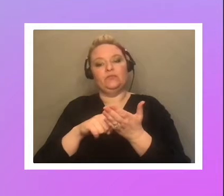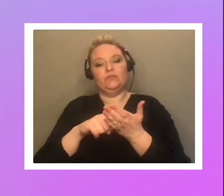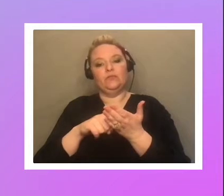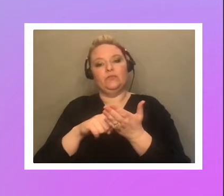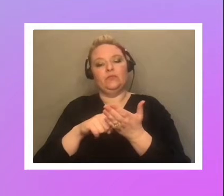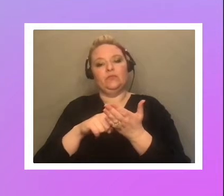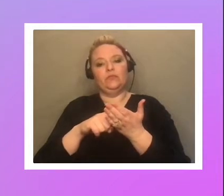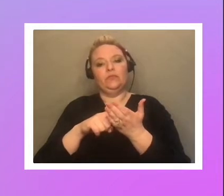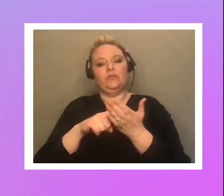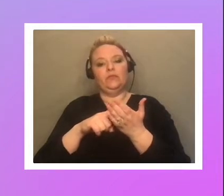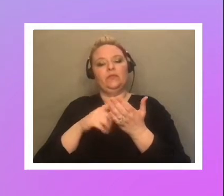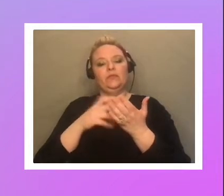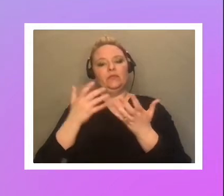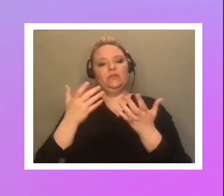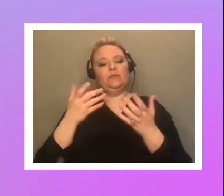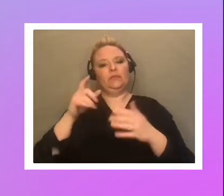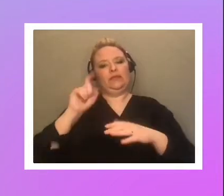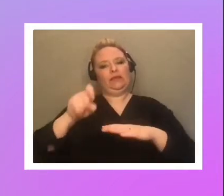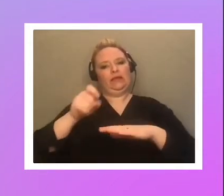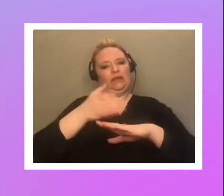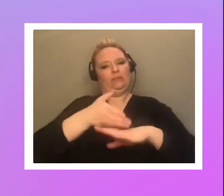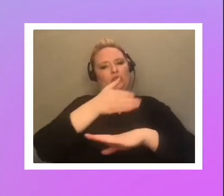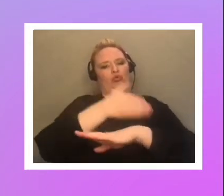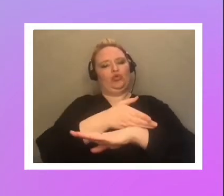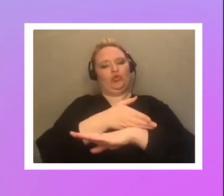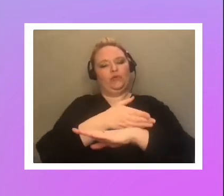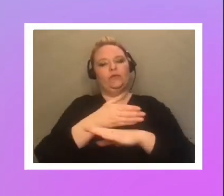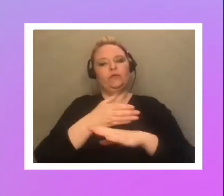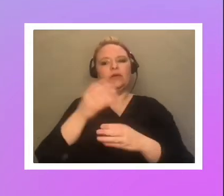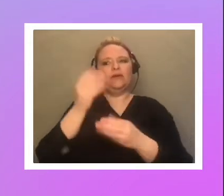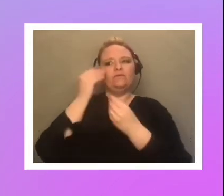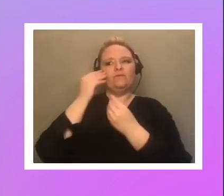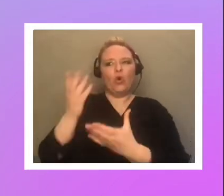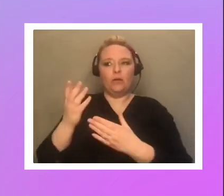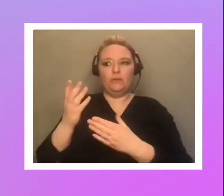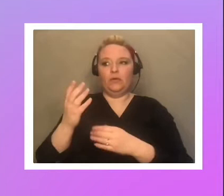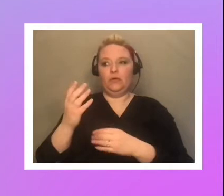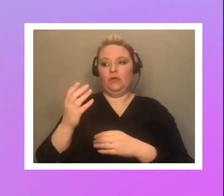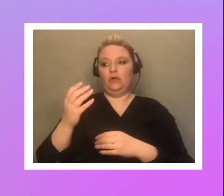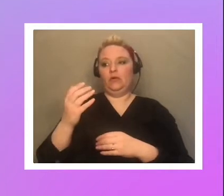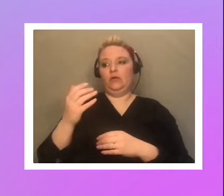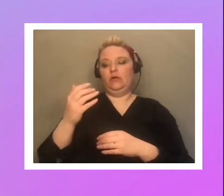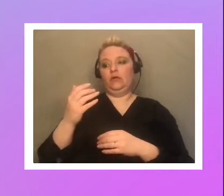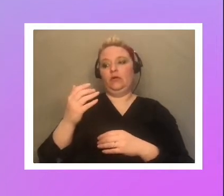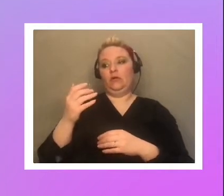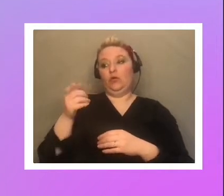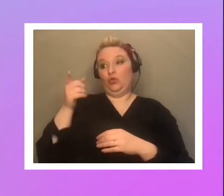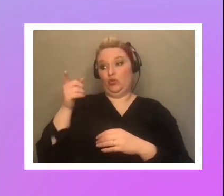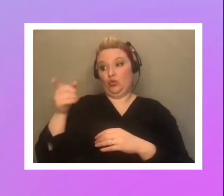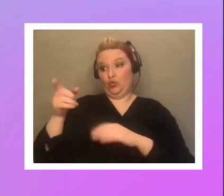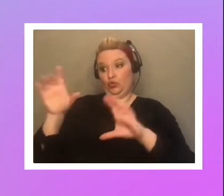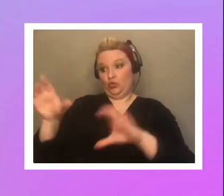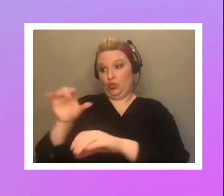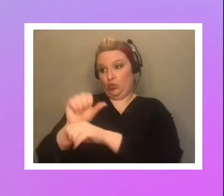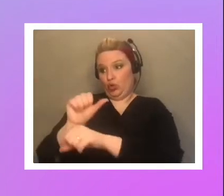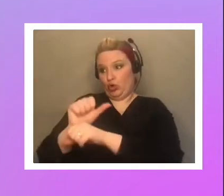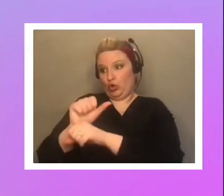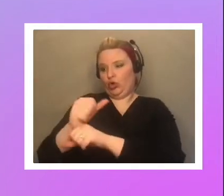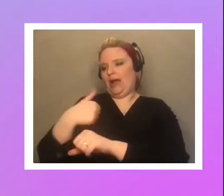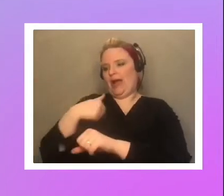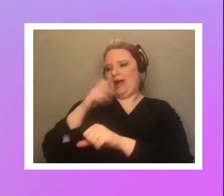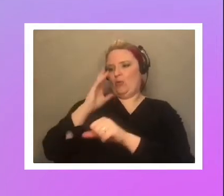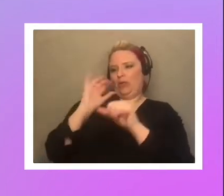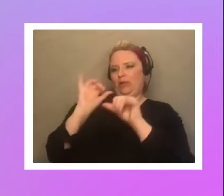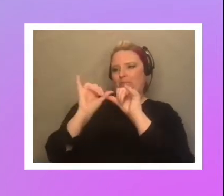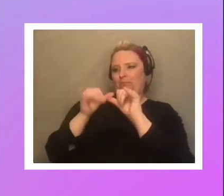an area for improvement, let's say. Let them know what you're going to measure them against when it comes